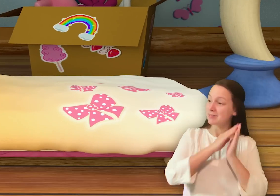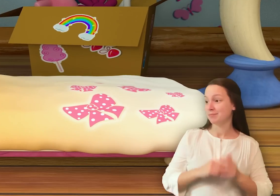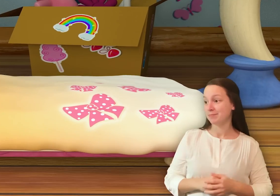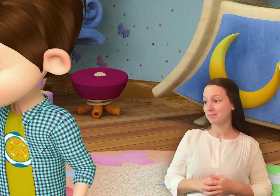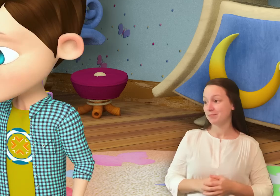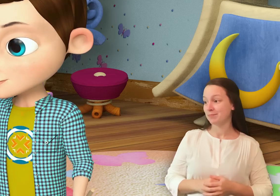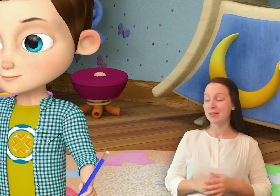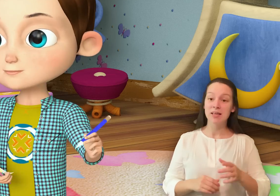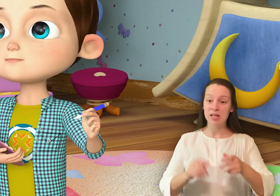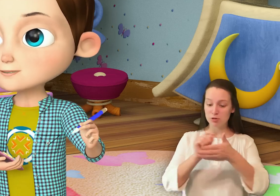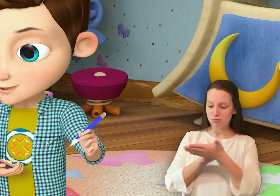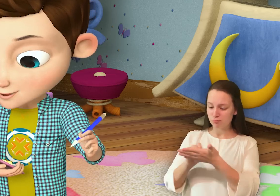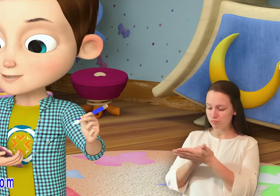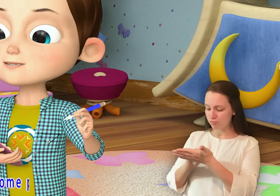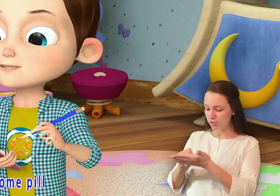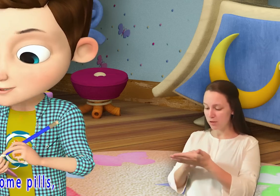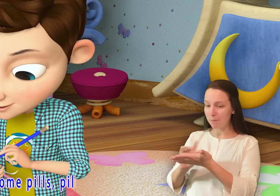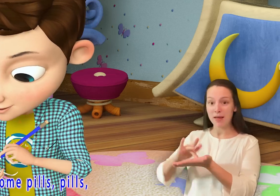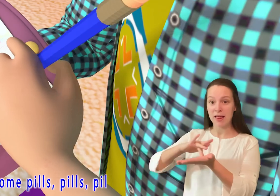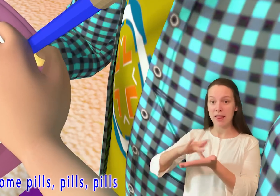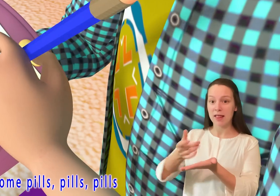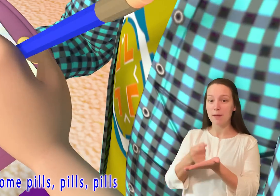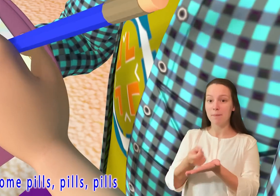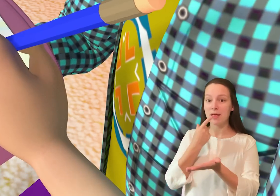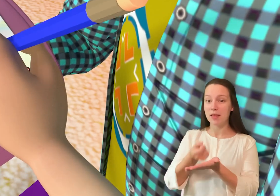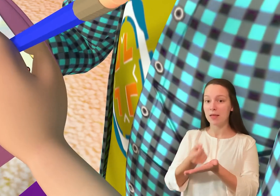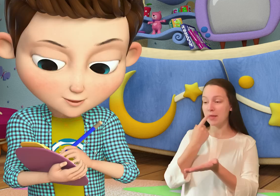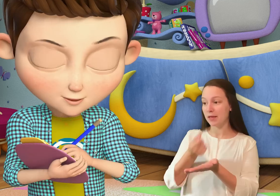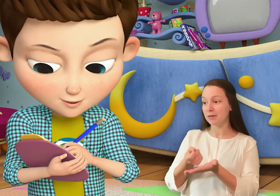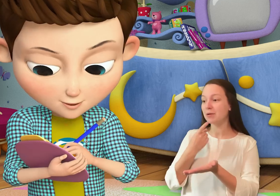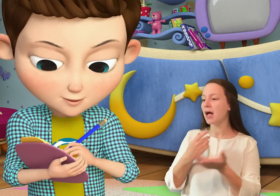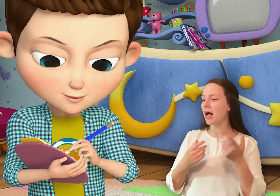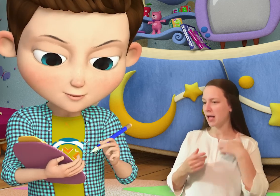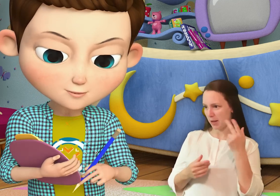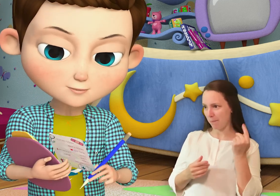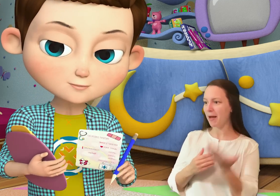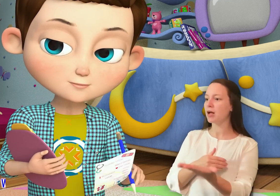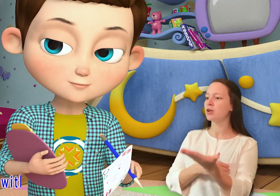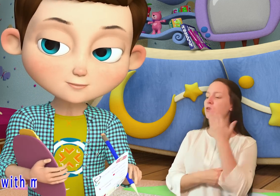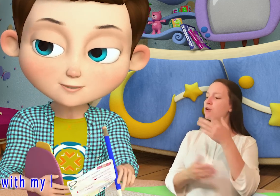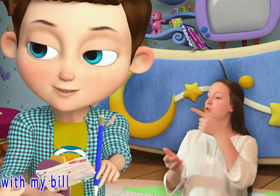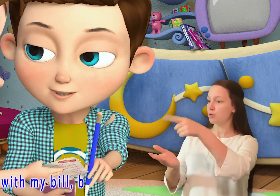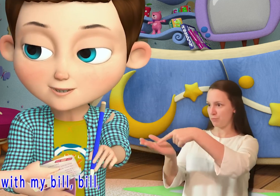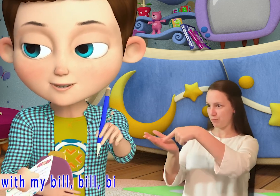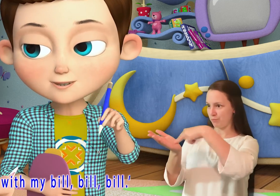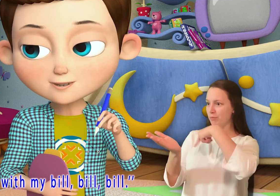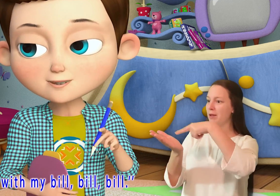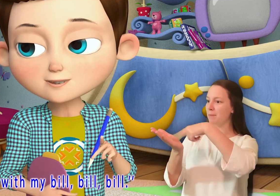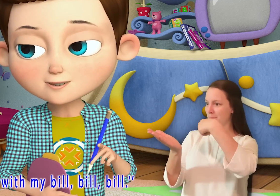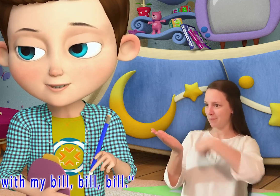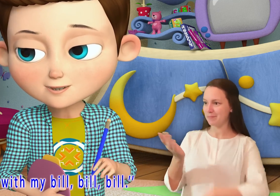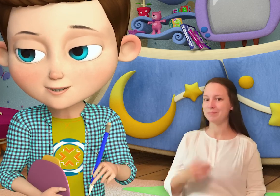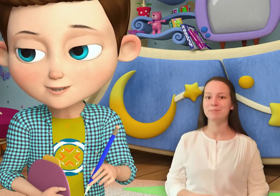to bed he rode on a a paper for some pills pills pills I'll be back in the morning with my